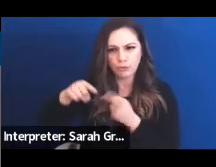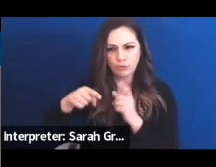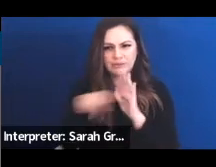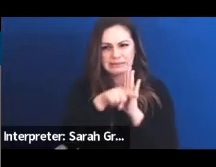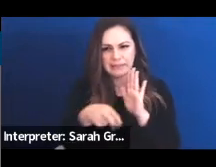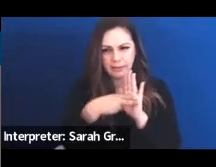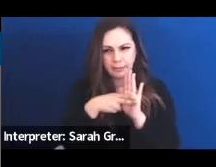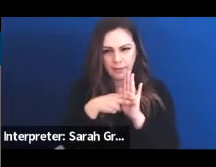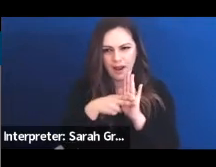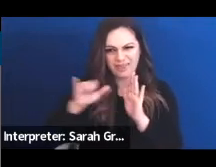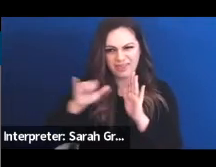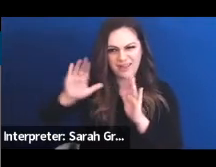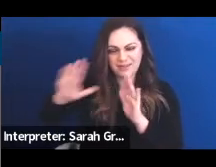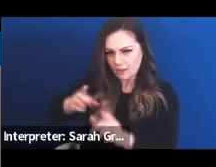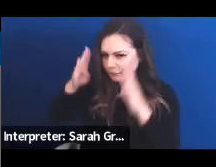slide.